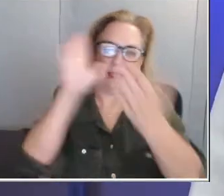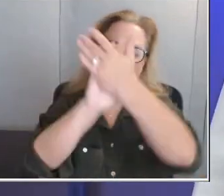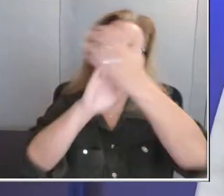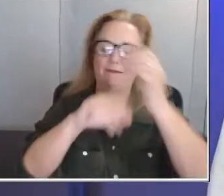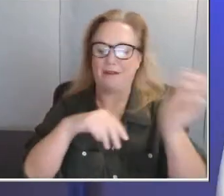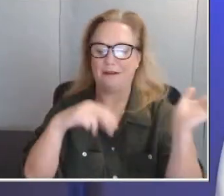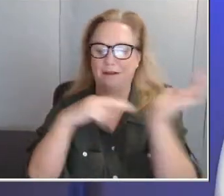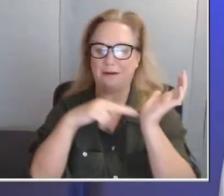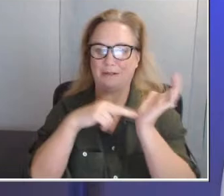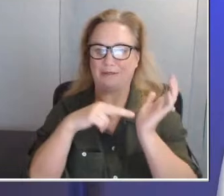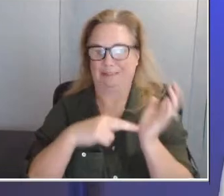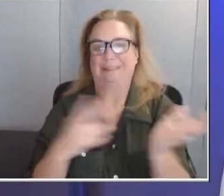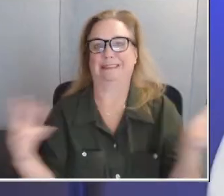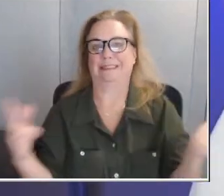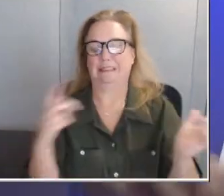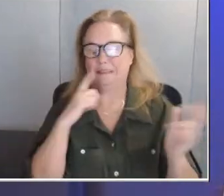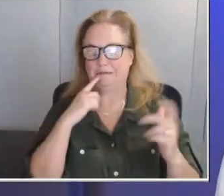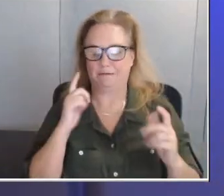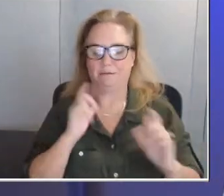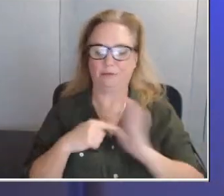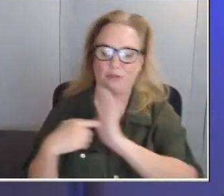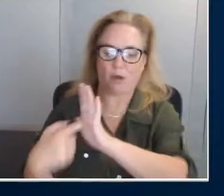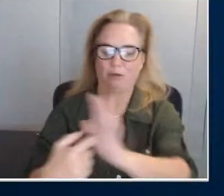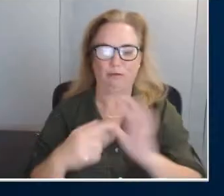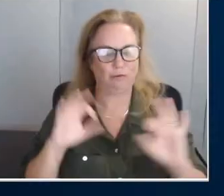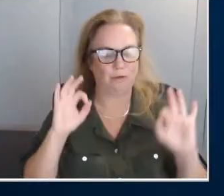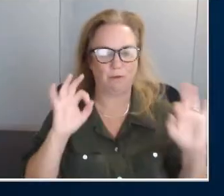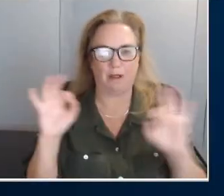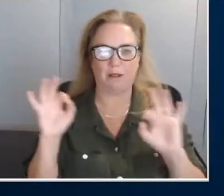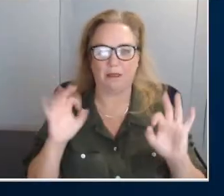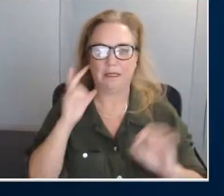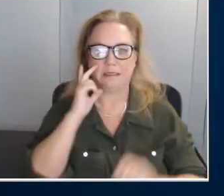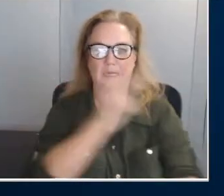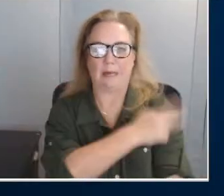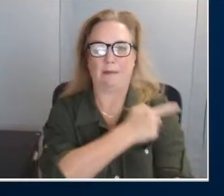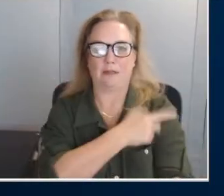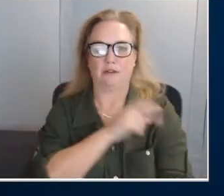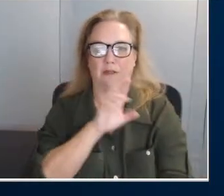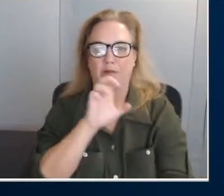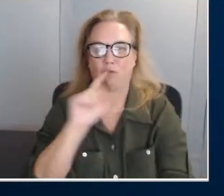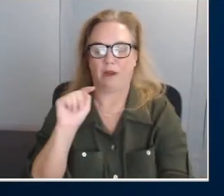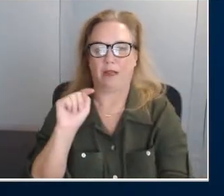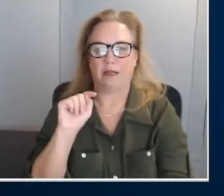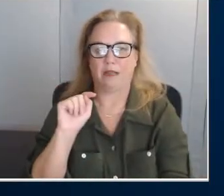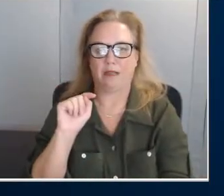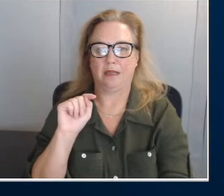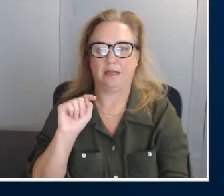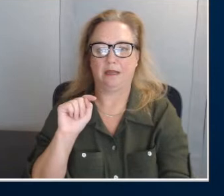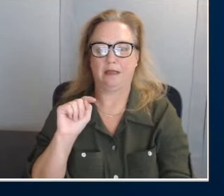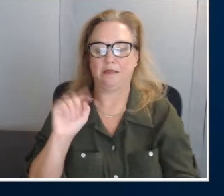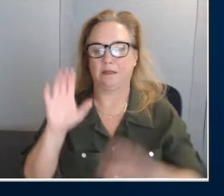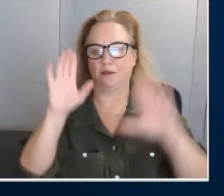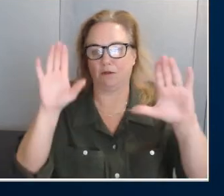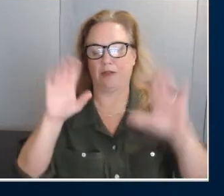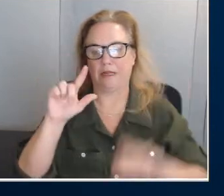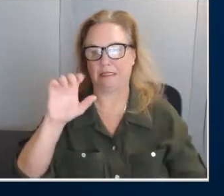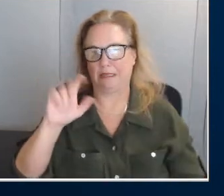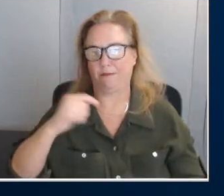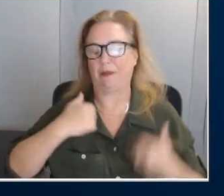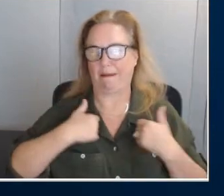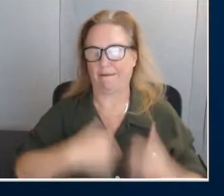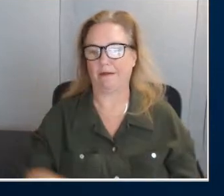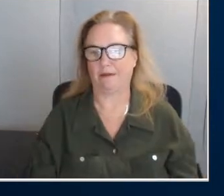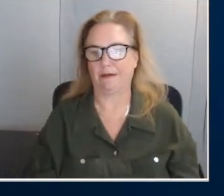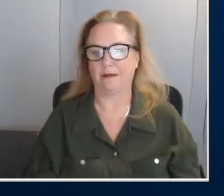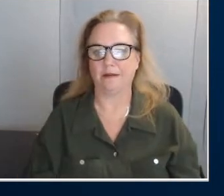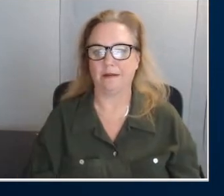that you're doing well. Seeing a patient like Brett, like this is absolutely the greatest gift we have in healthcare. Well, this is